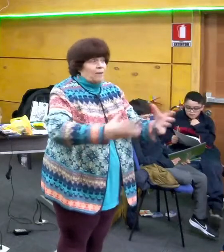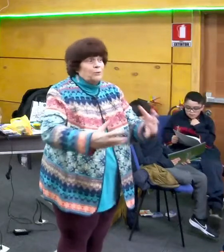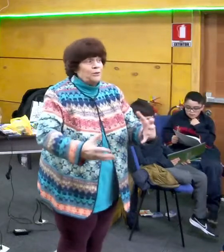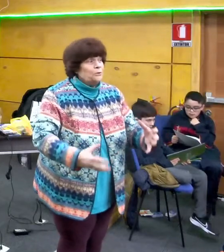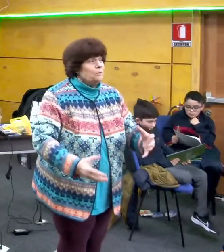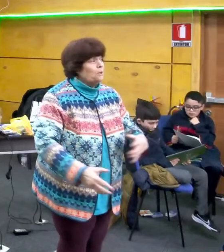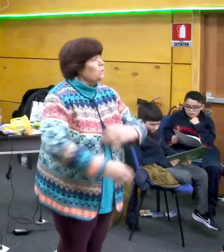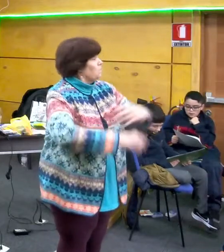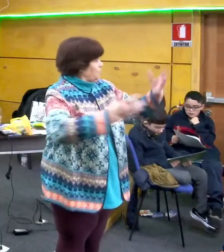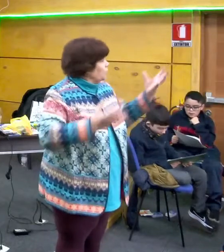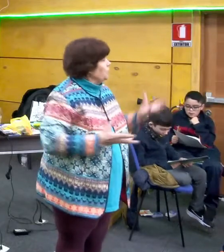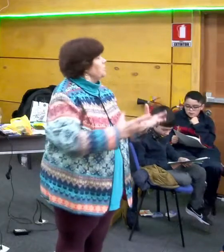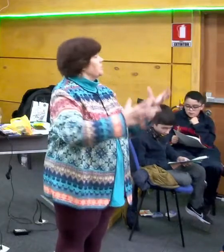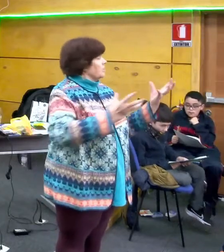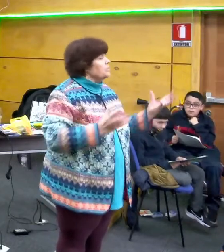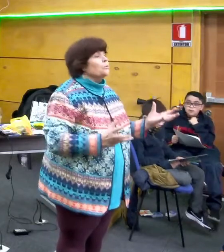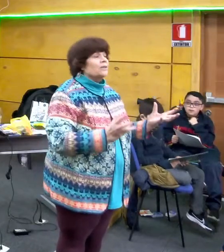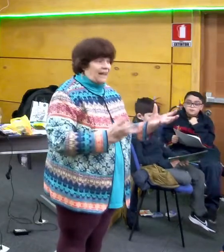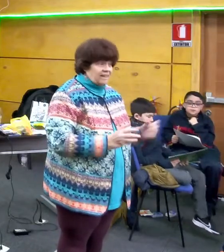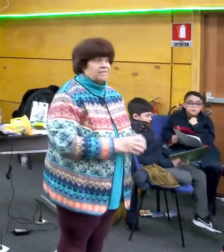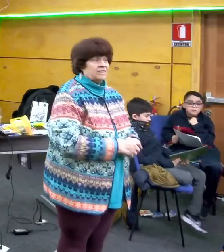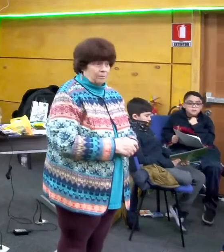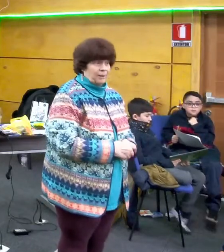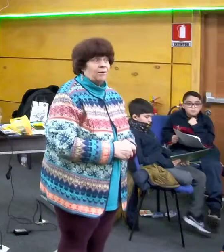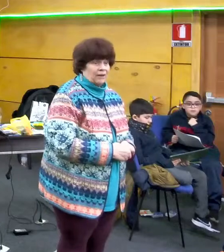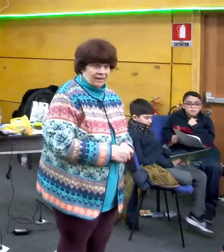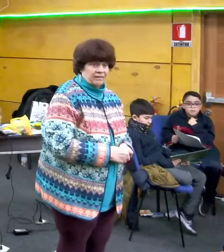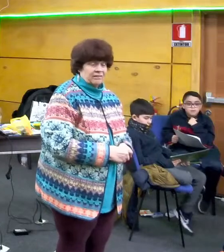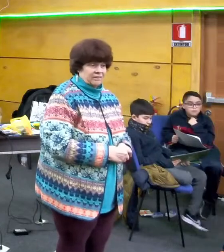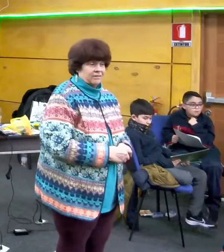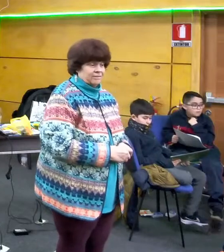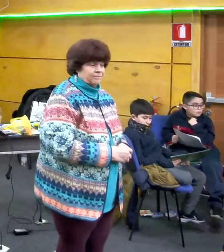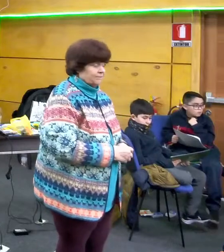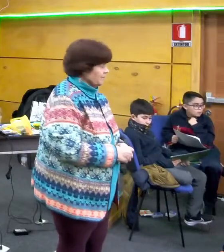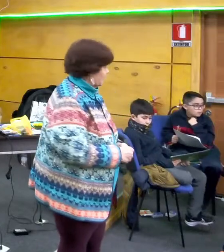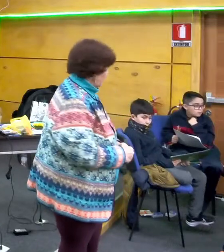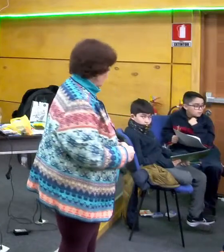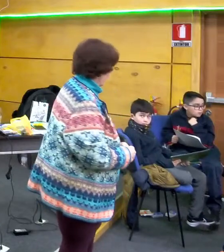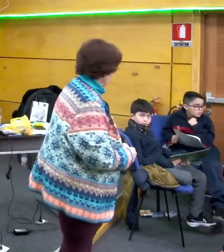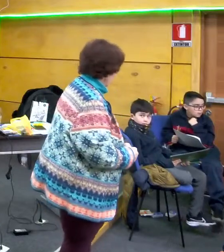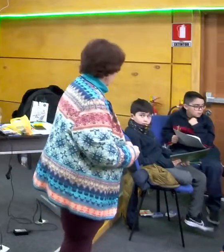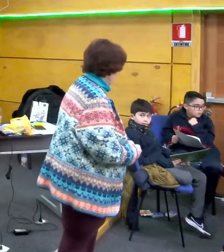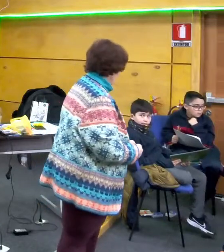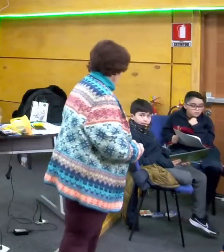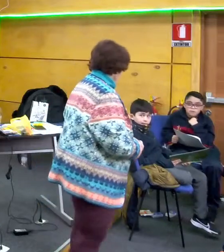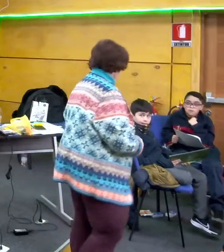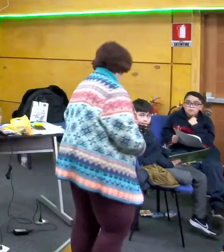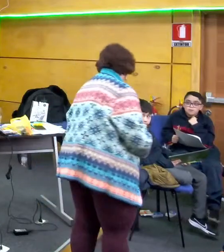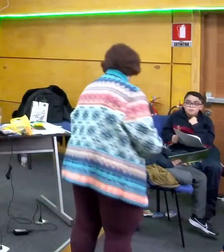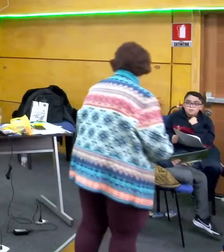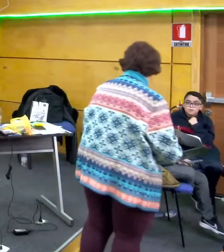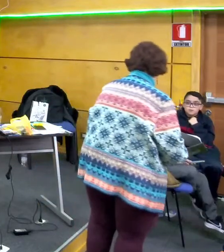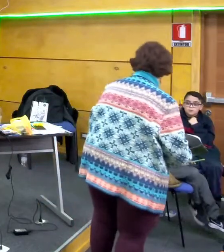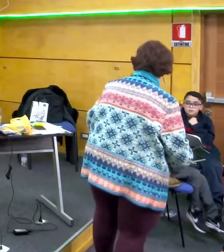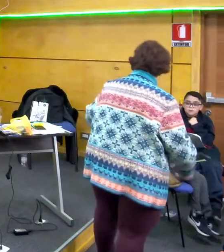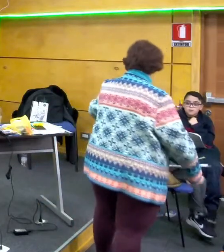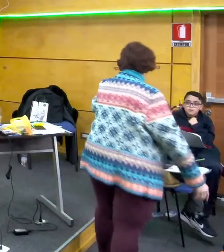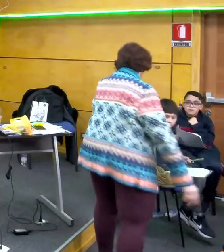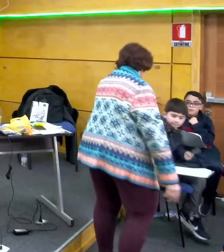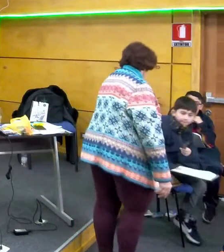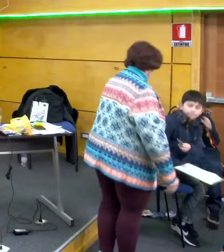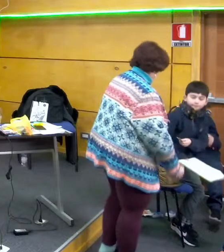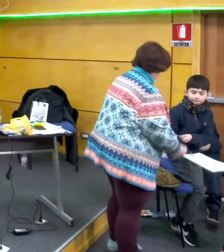takes you halfway through the poem before you start to relax and get better at it. Yeah, yeah. You ready?